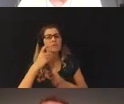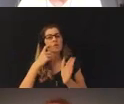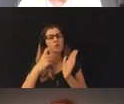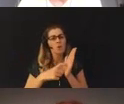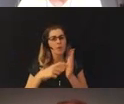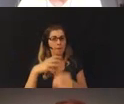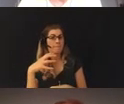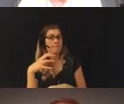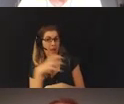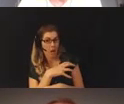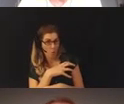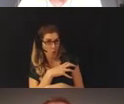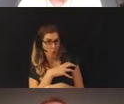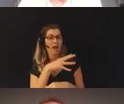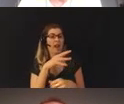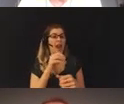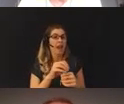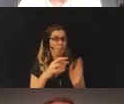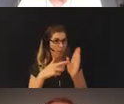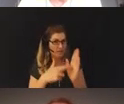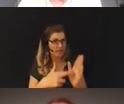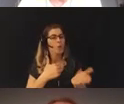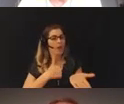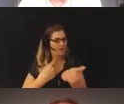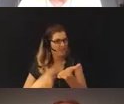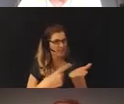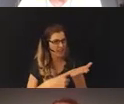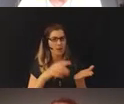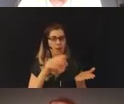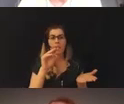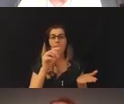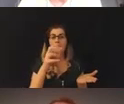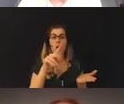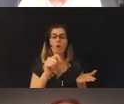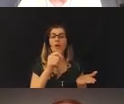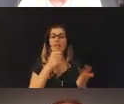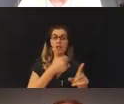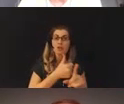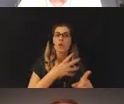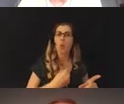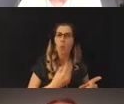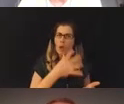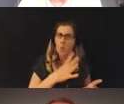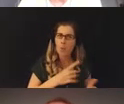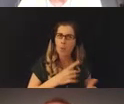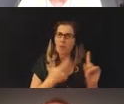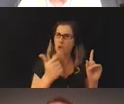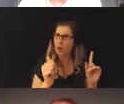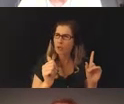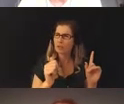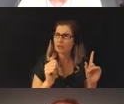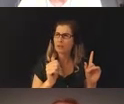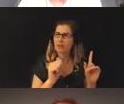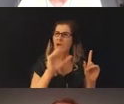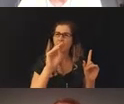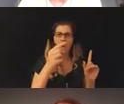had this discussion in our classroom, that Margaret Boland is a white woman from Georgia, right? Now, what does it mean for Margaret Boland as a white